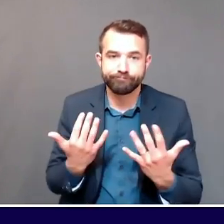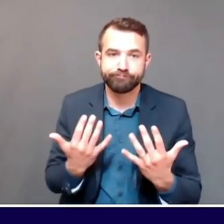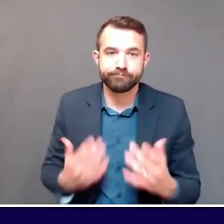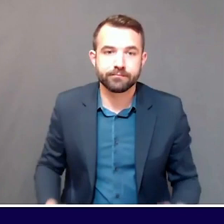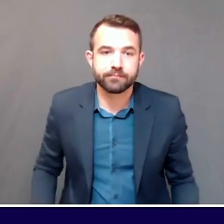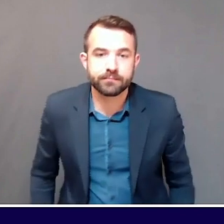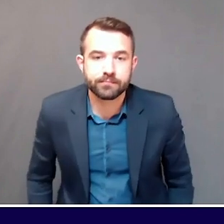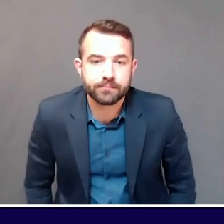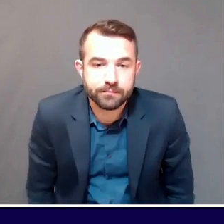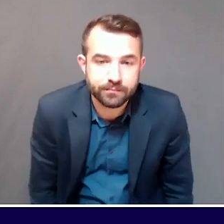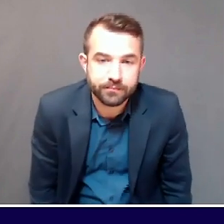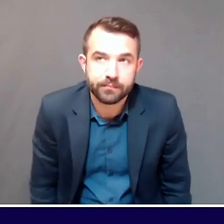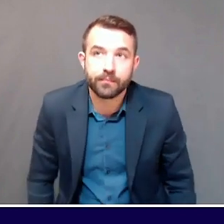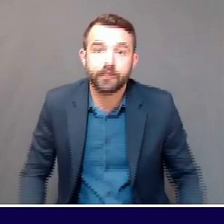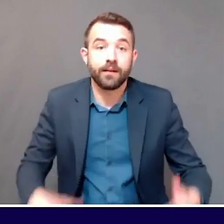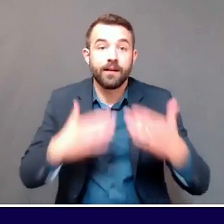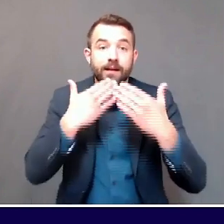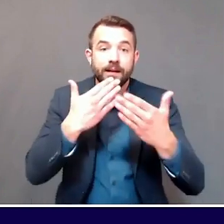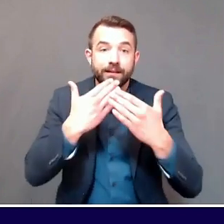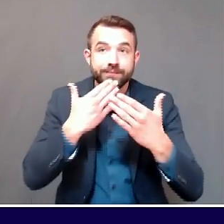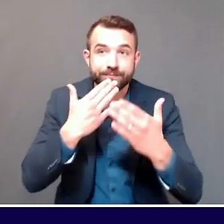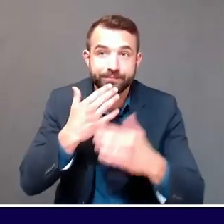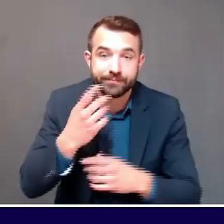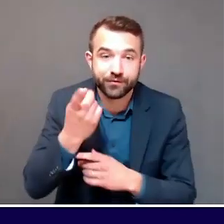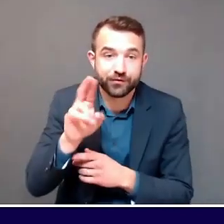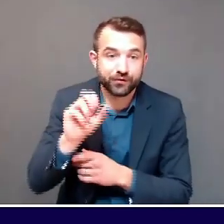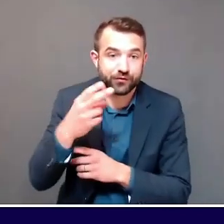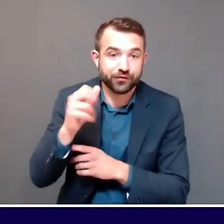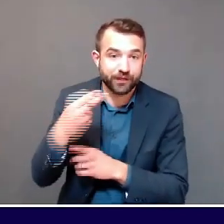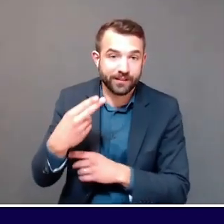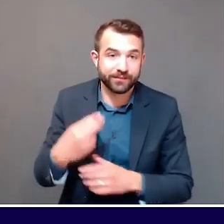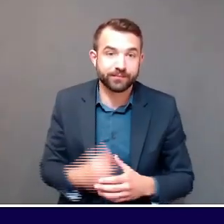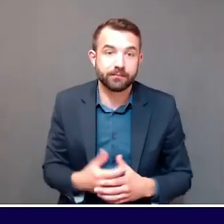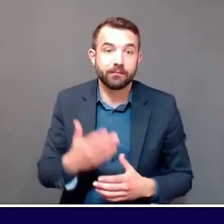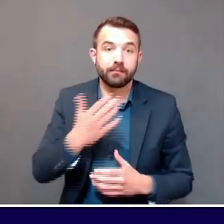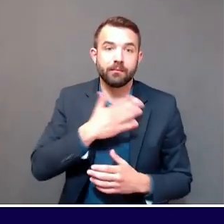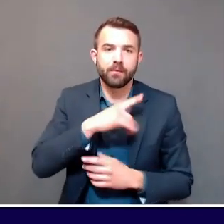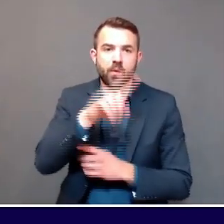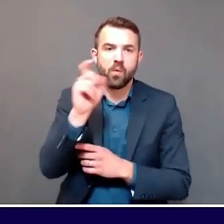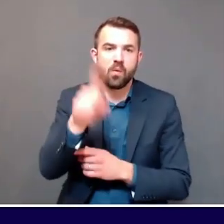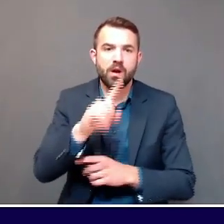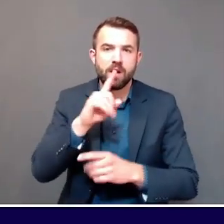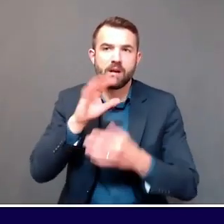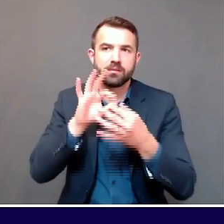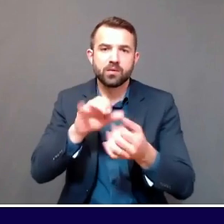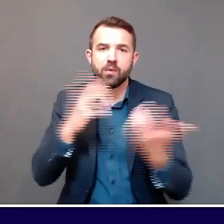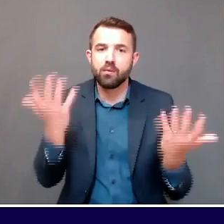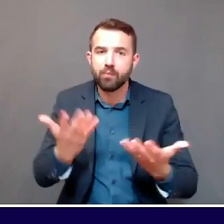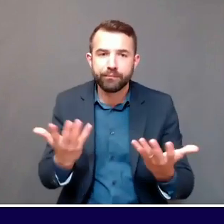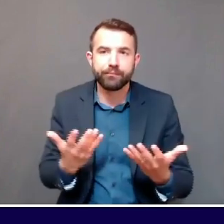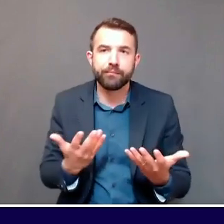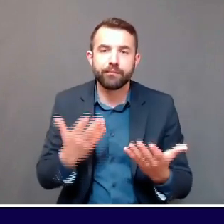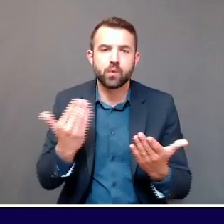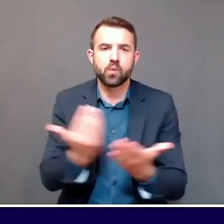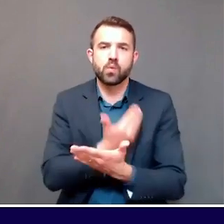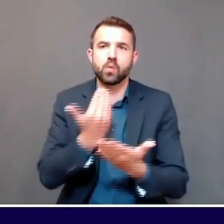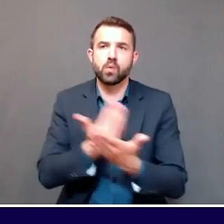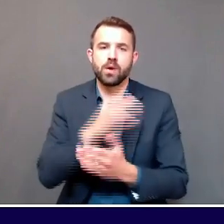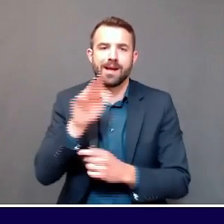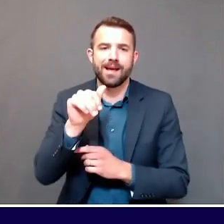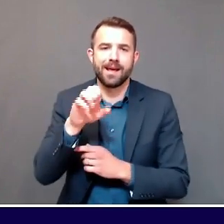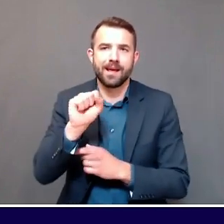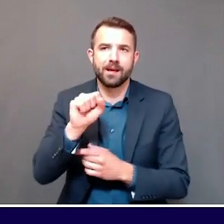Thank you, Dr. Shah. My question surrounds new cases involving